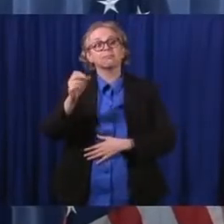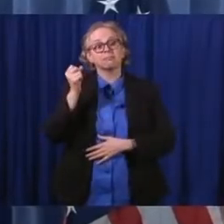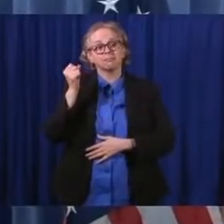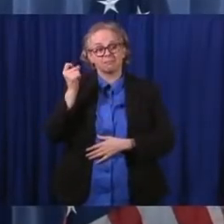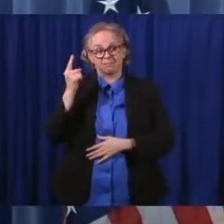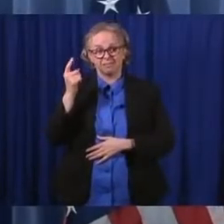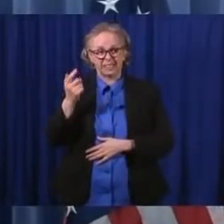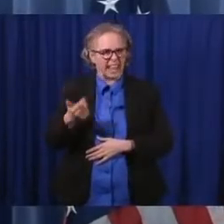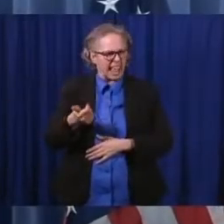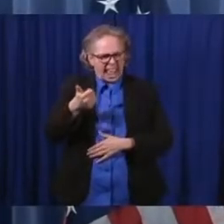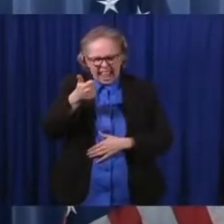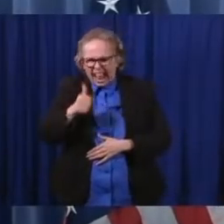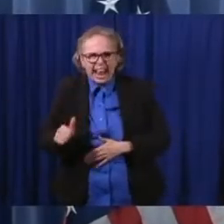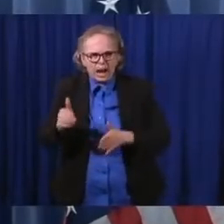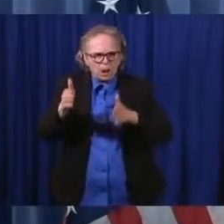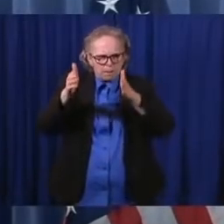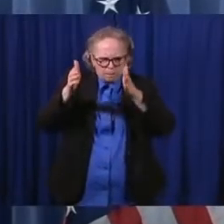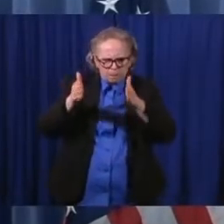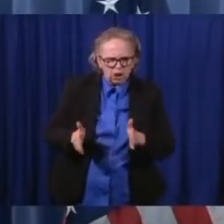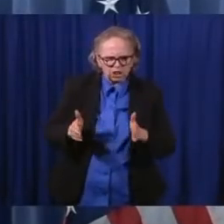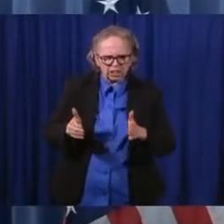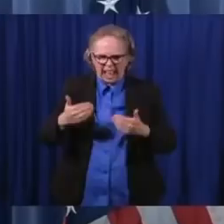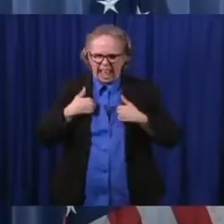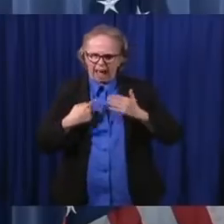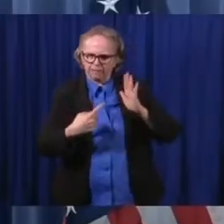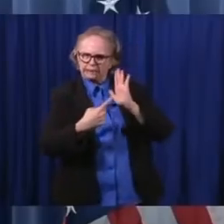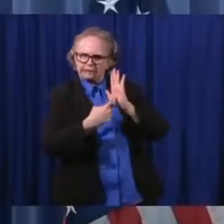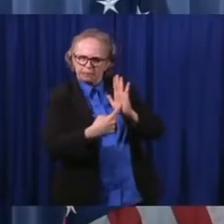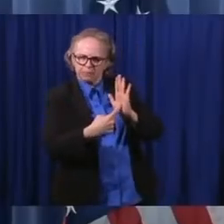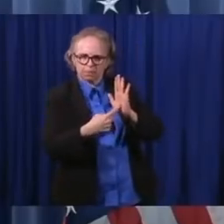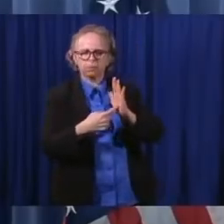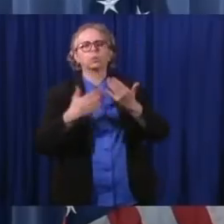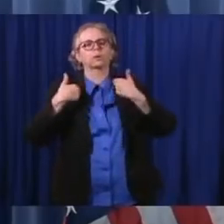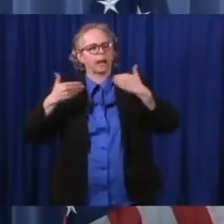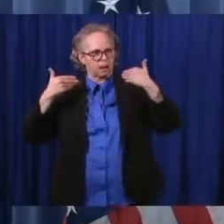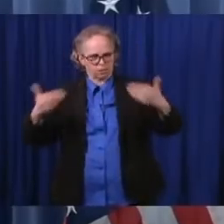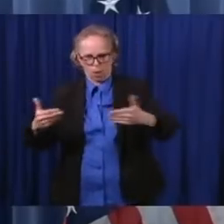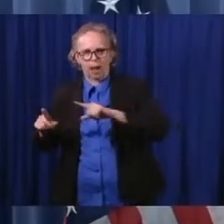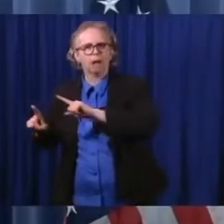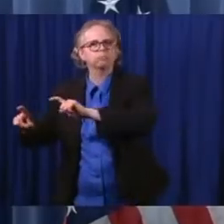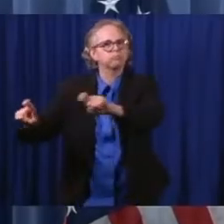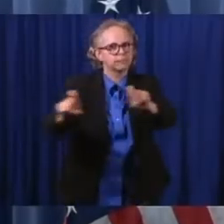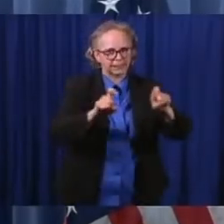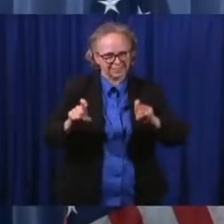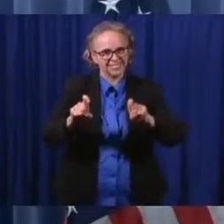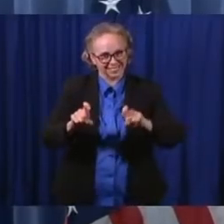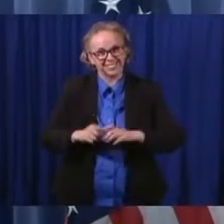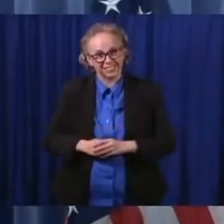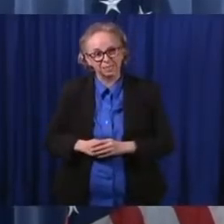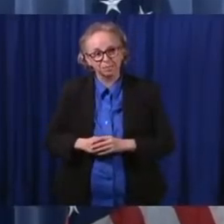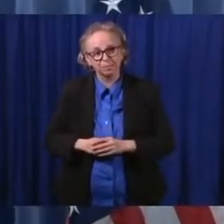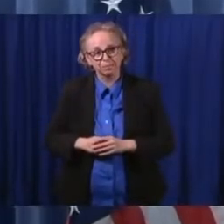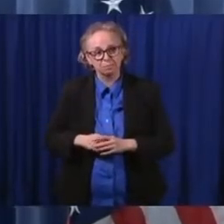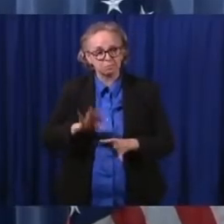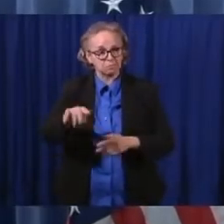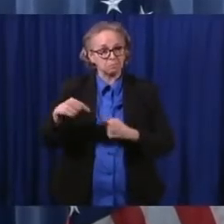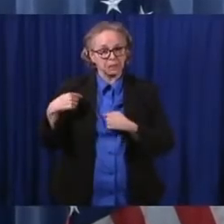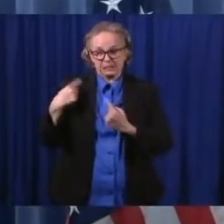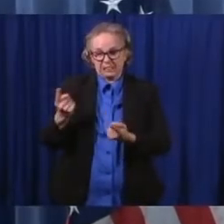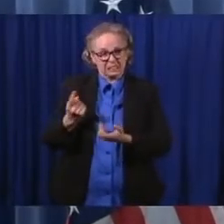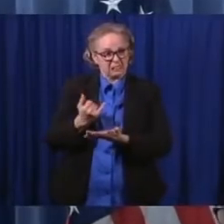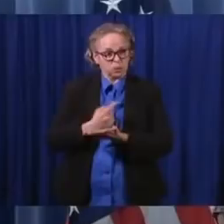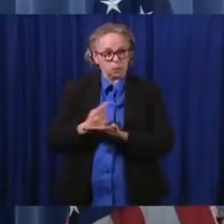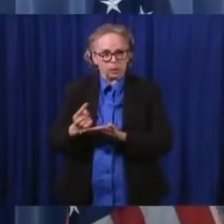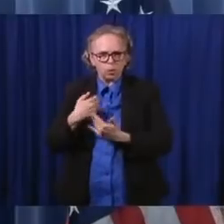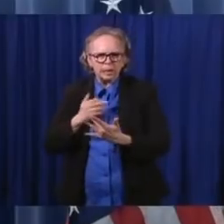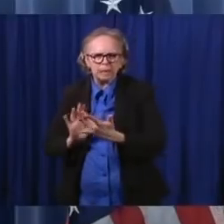symptoms, This week, we've been active in reaching out to retailers across the state of Ohio,